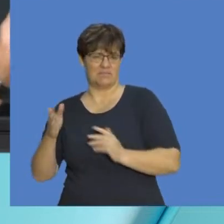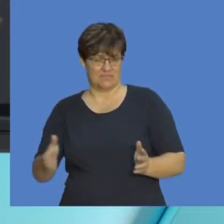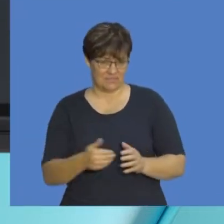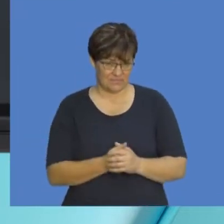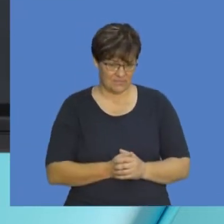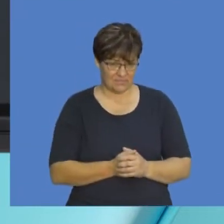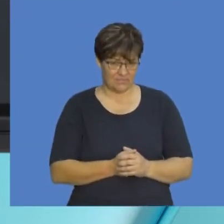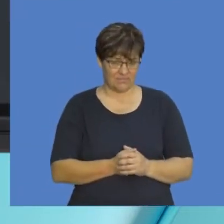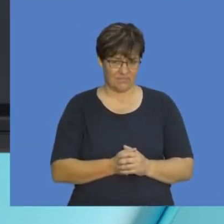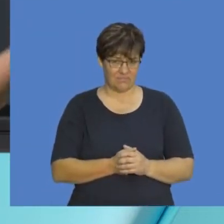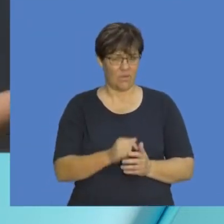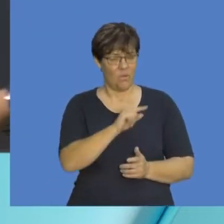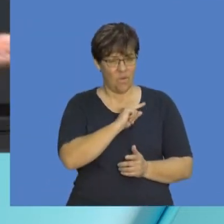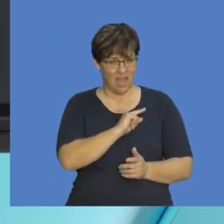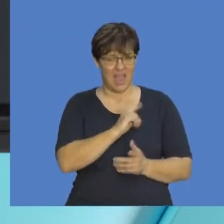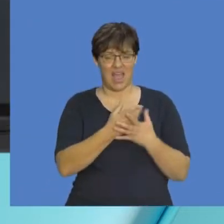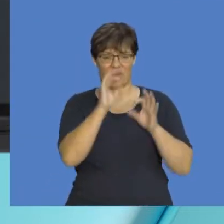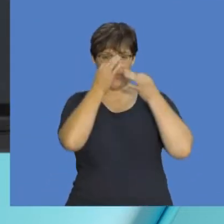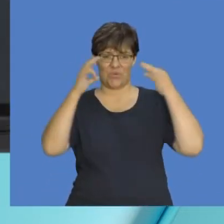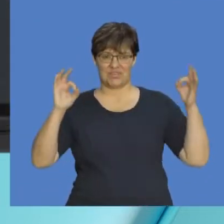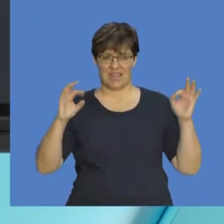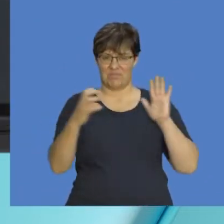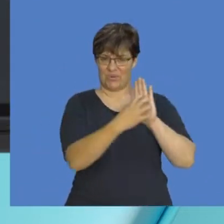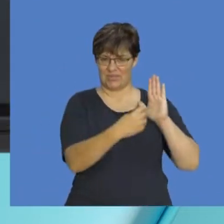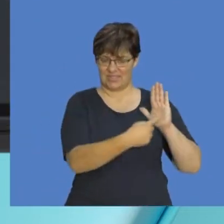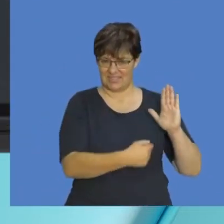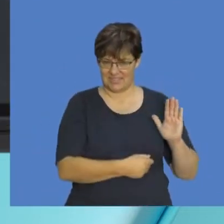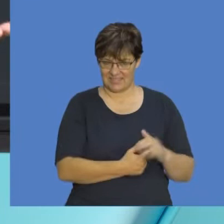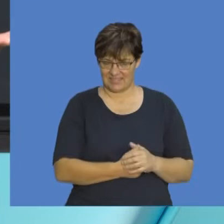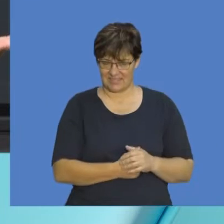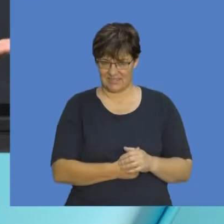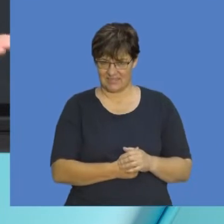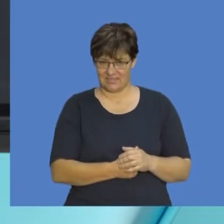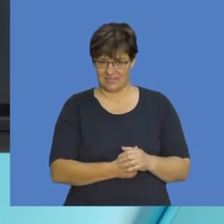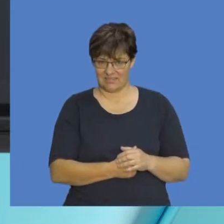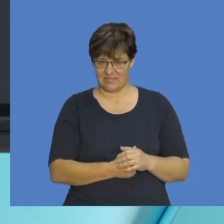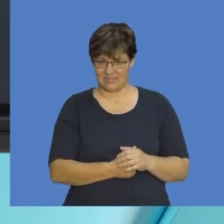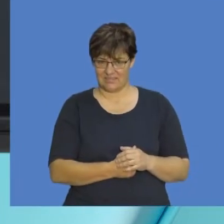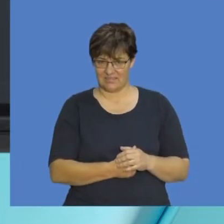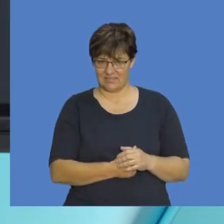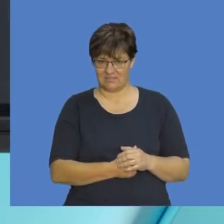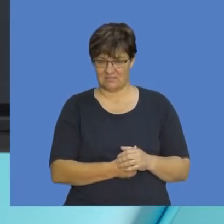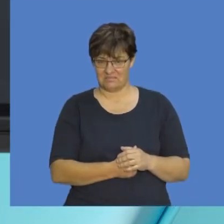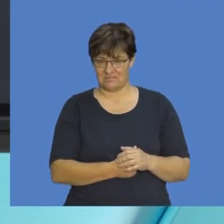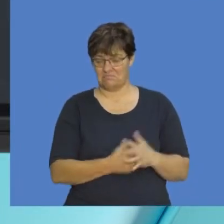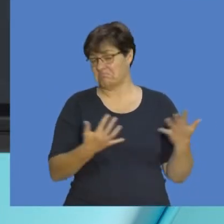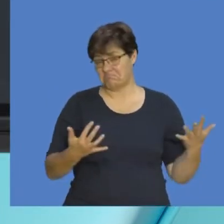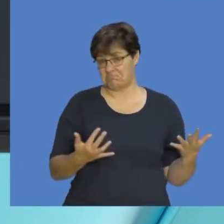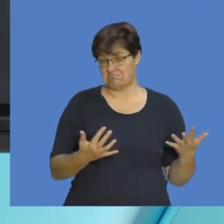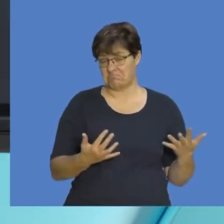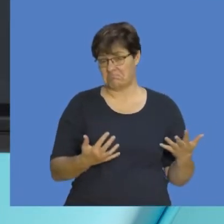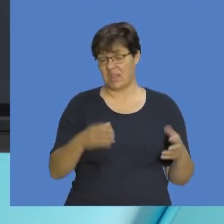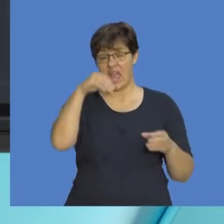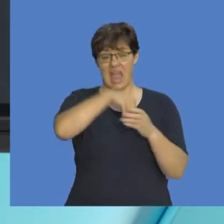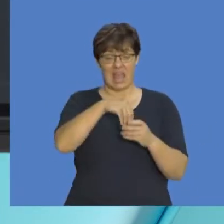By having a whisker plot, what can we do with a whisker plot? Maybe if we calculate the